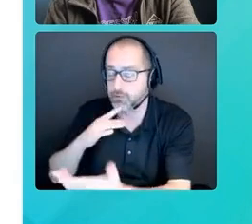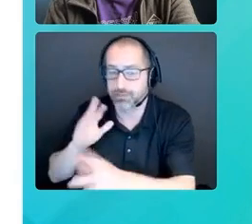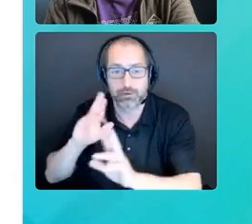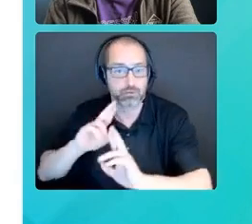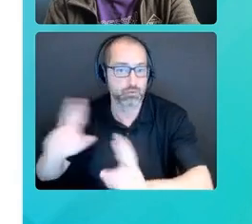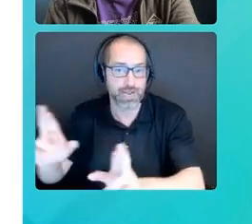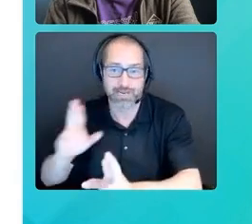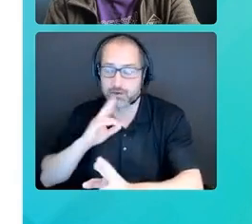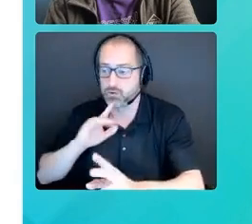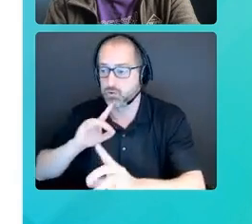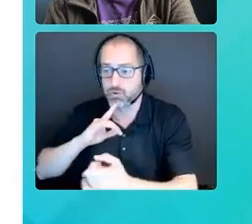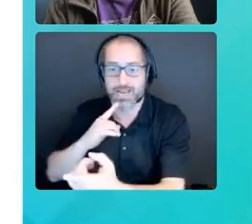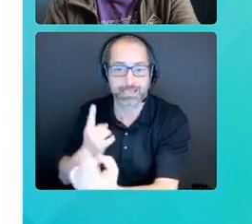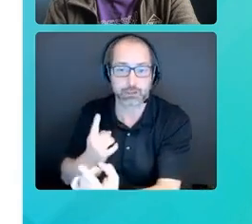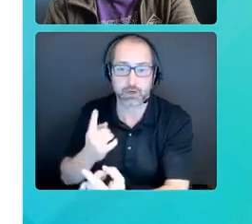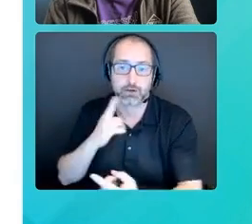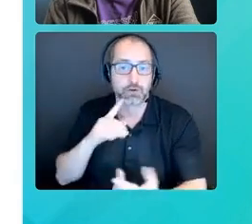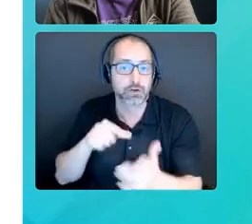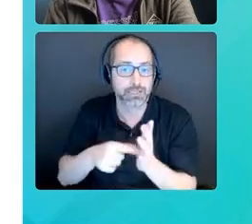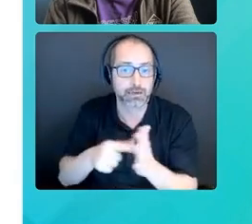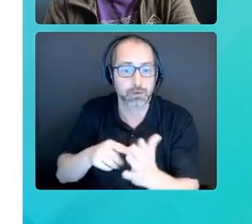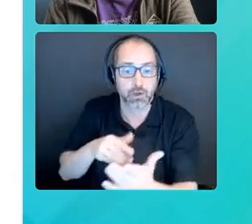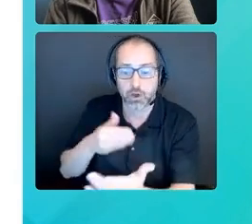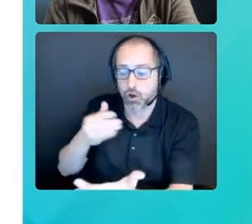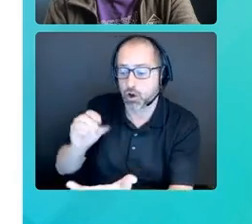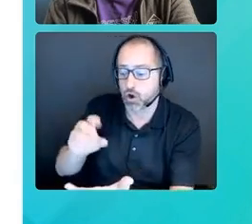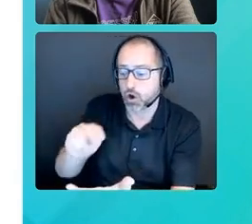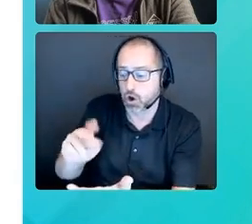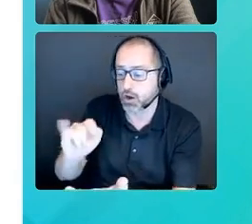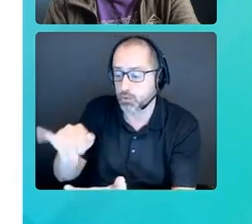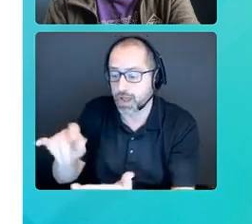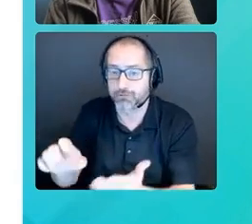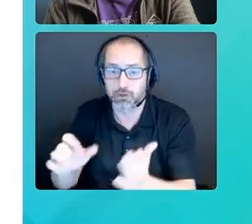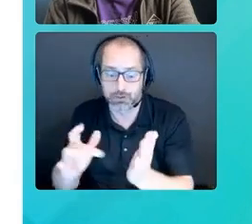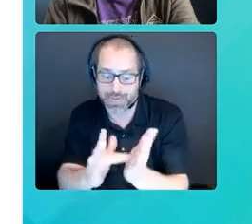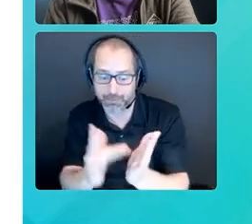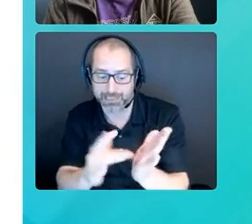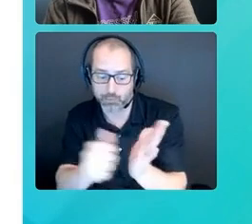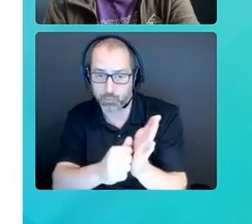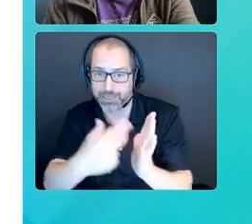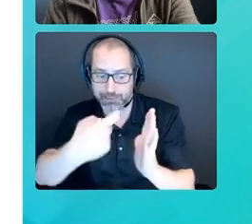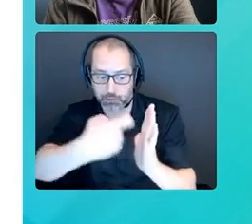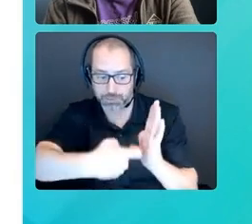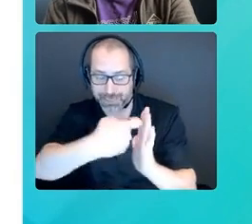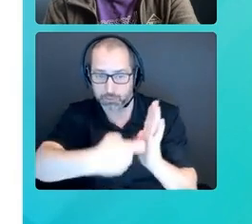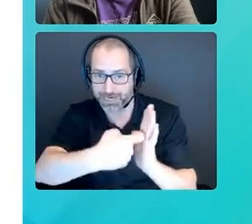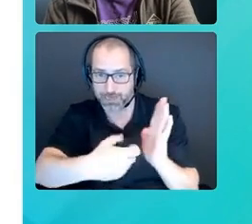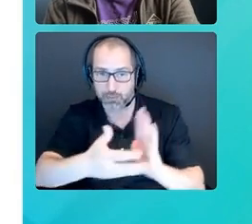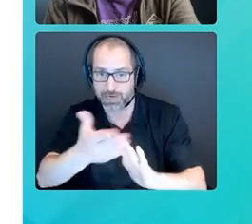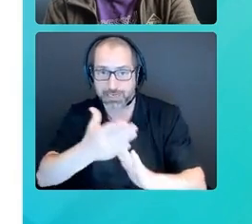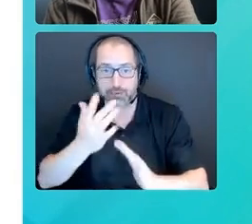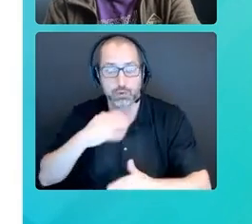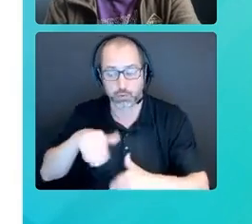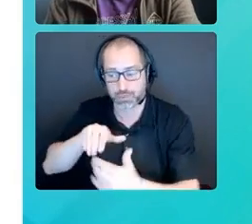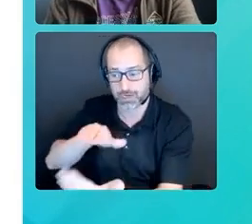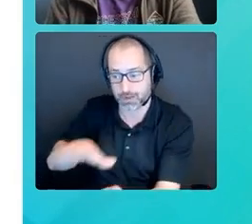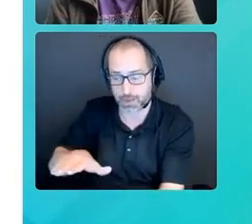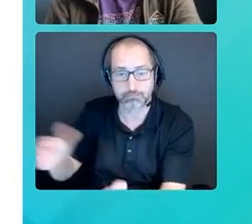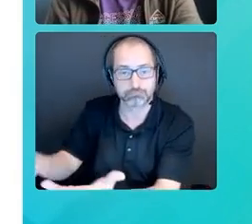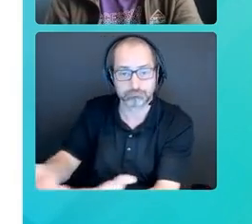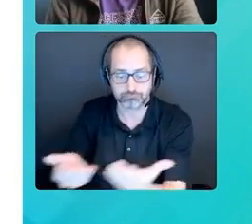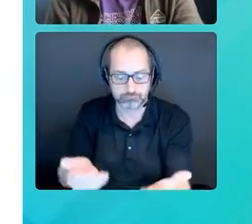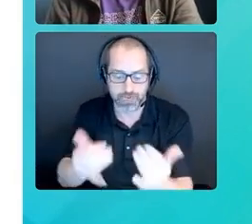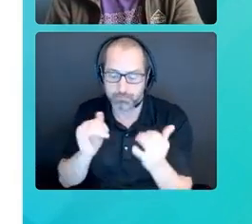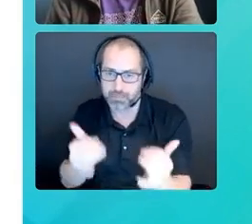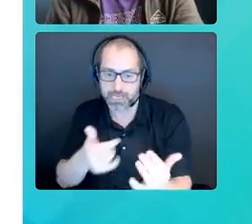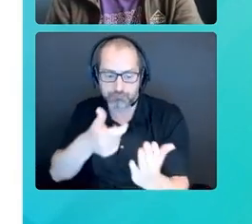example, on arrival, I want them to have an on arrival tablet with a screen reader running. So you can come up and play with it to see what the experience would be like for one of your